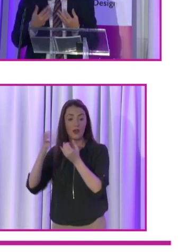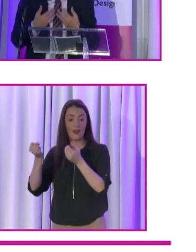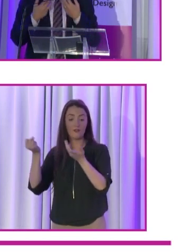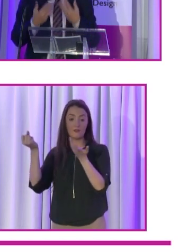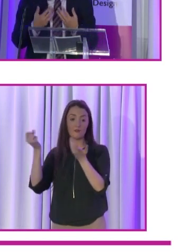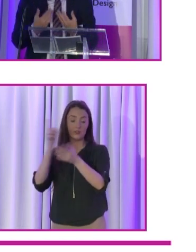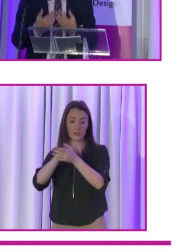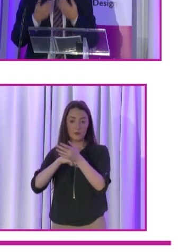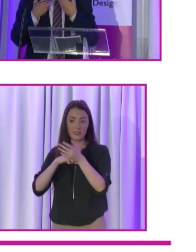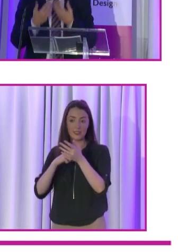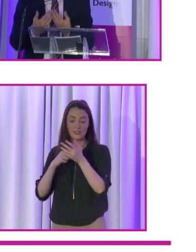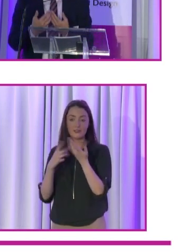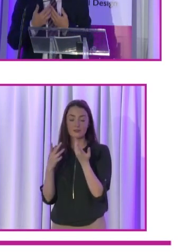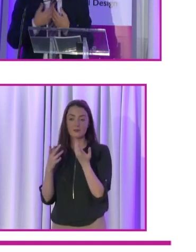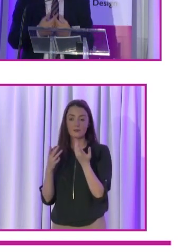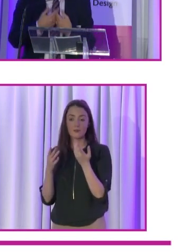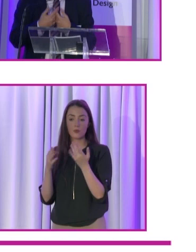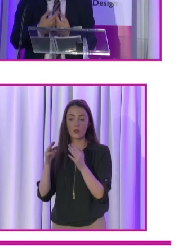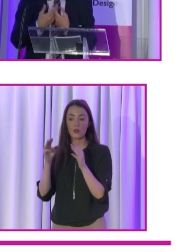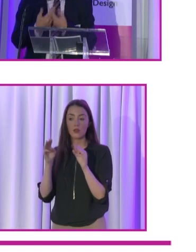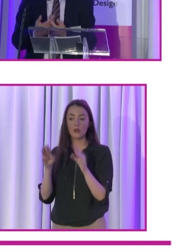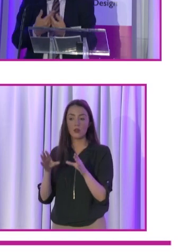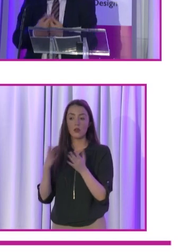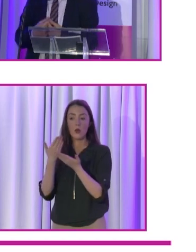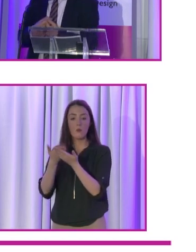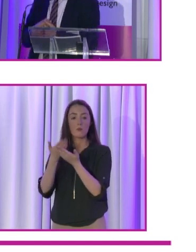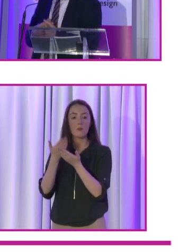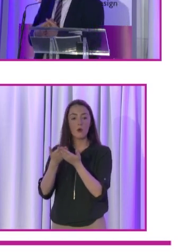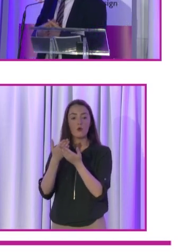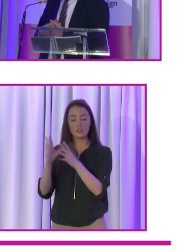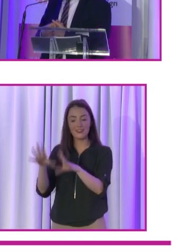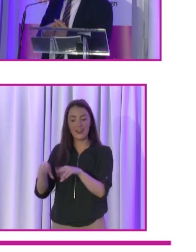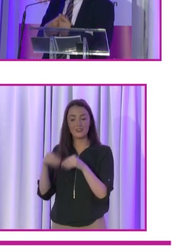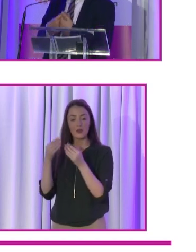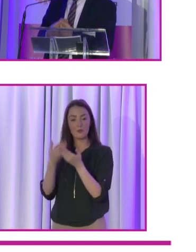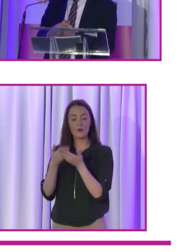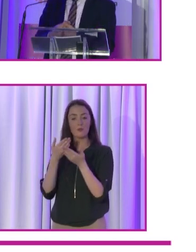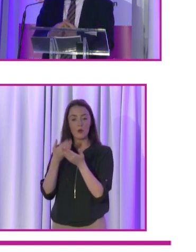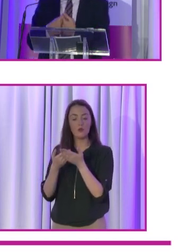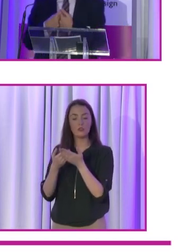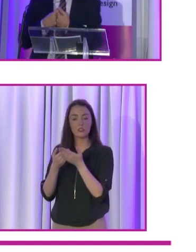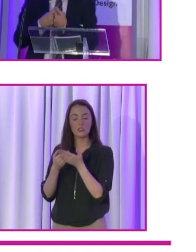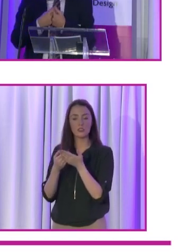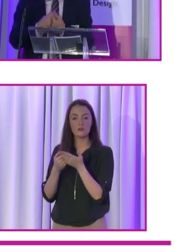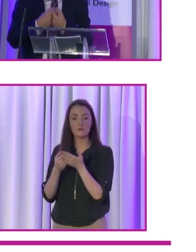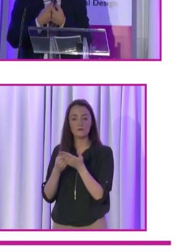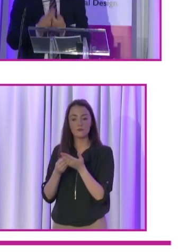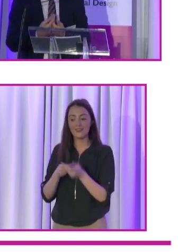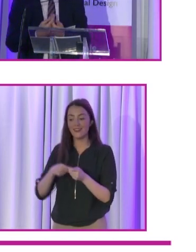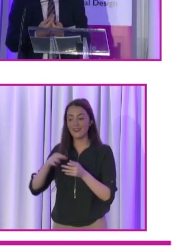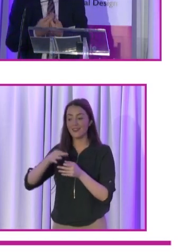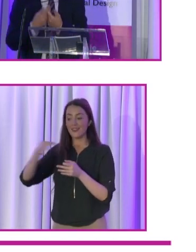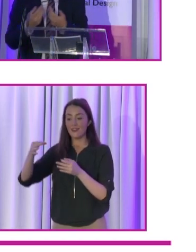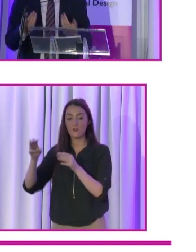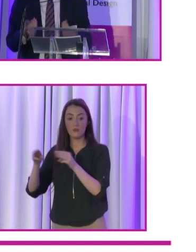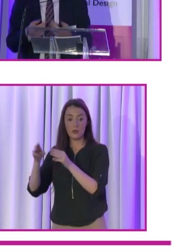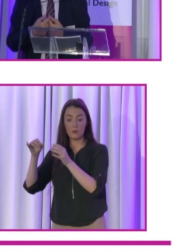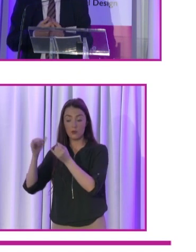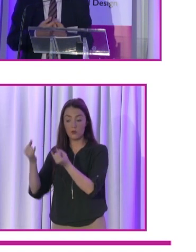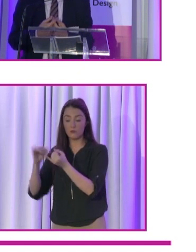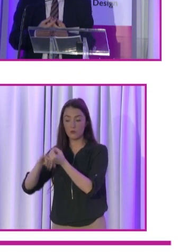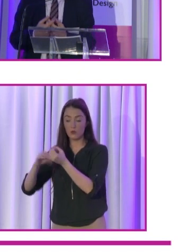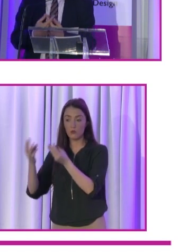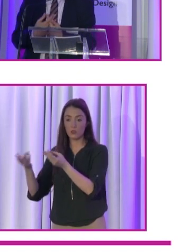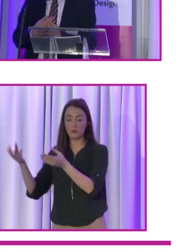adopt the manifesto, the proposals that we are putting forward to candidates and for the new